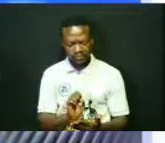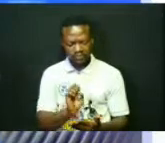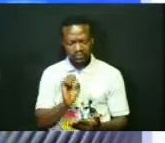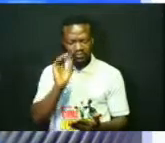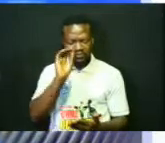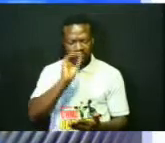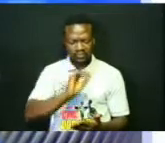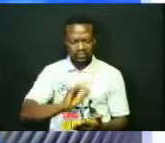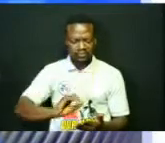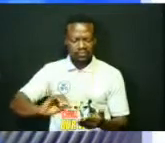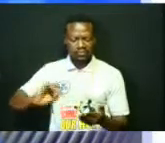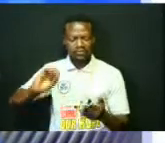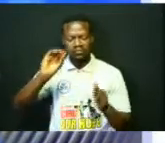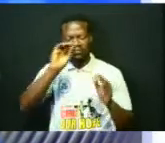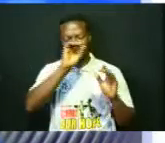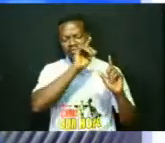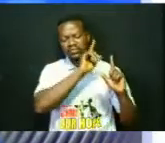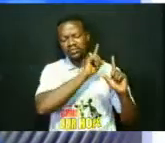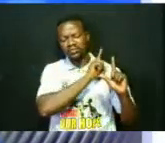forever.